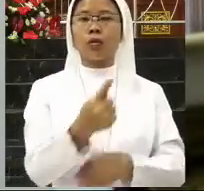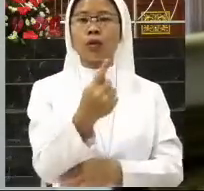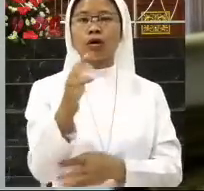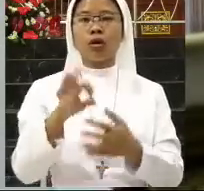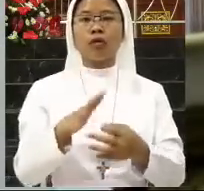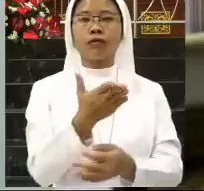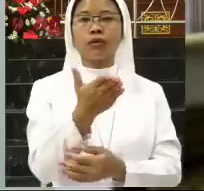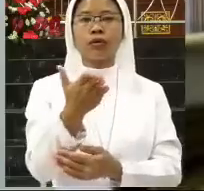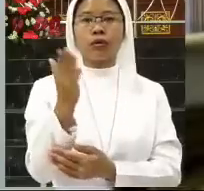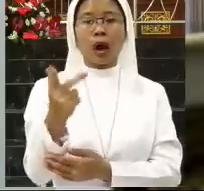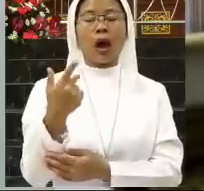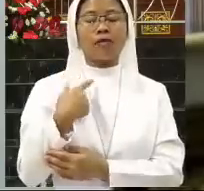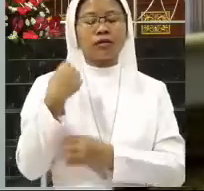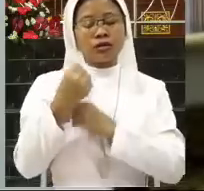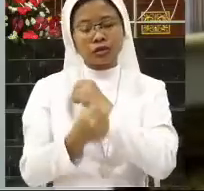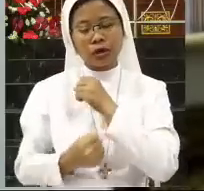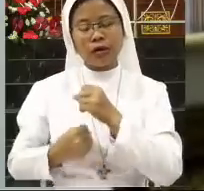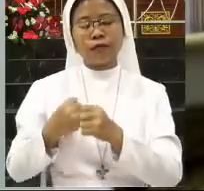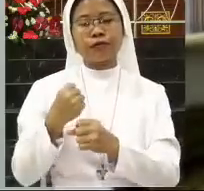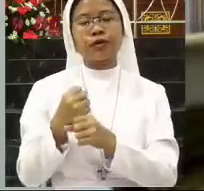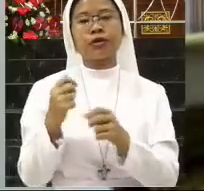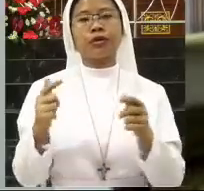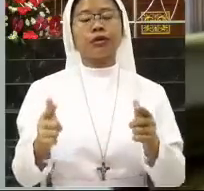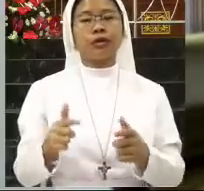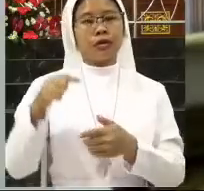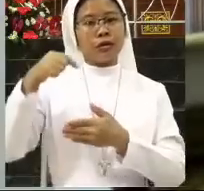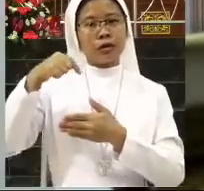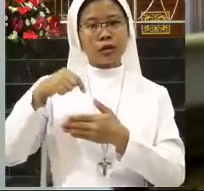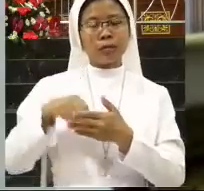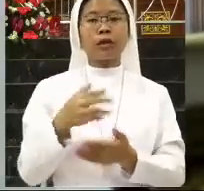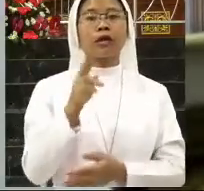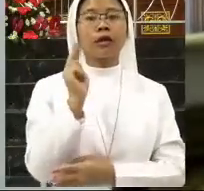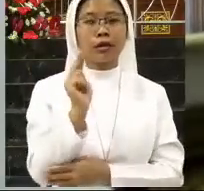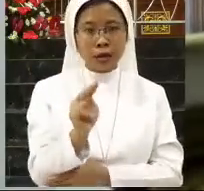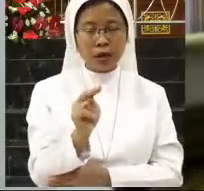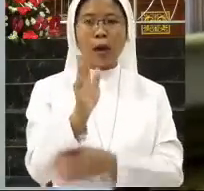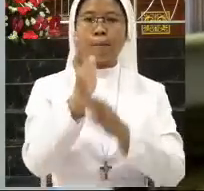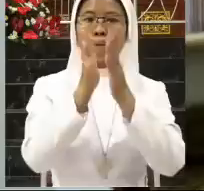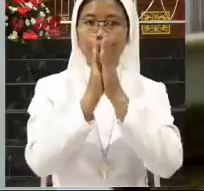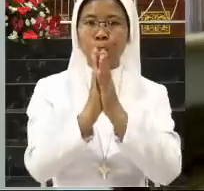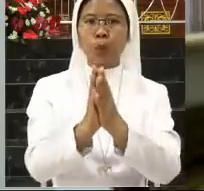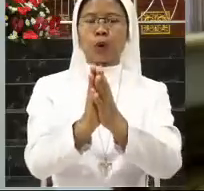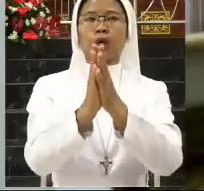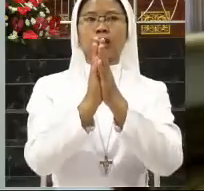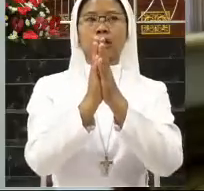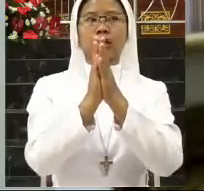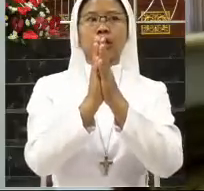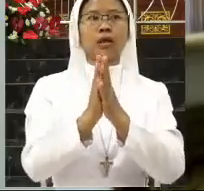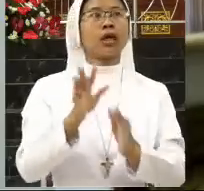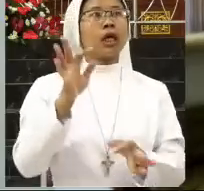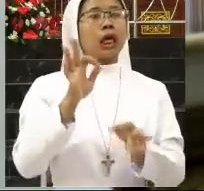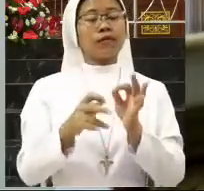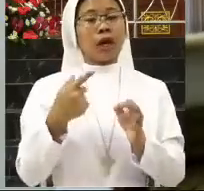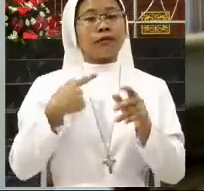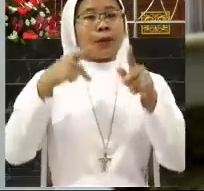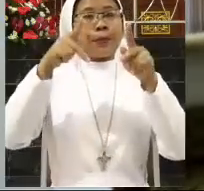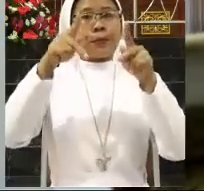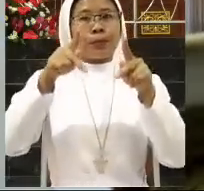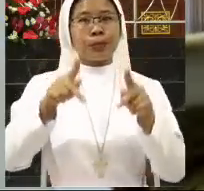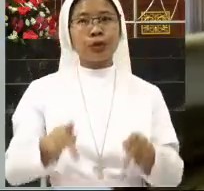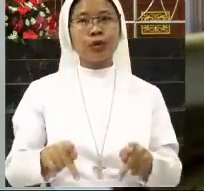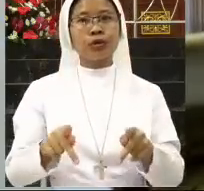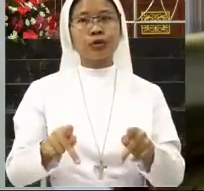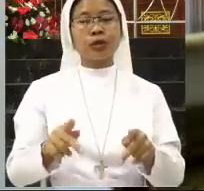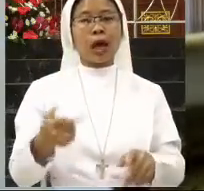you is suffering hardships, he must pray. If a person is in